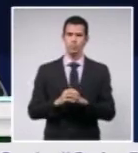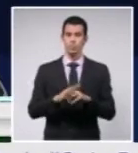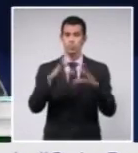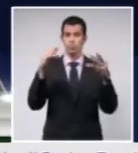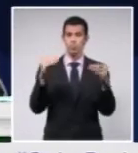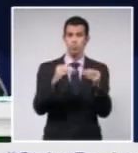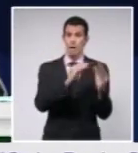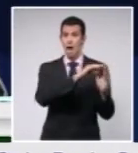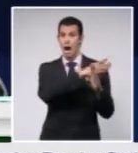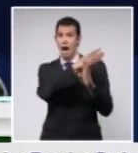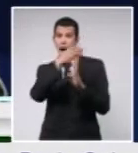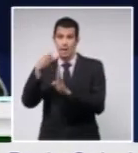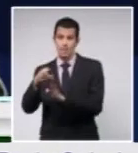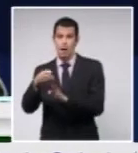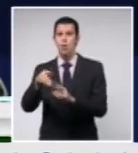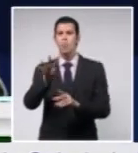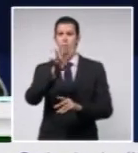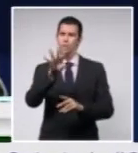19 or